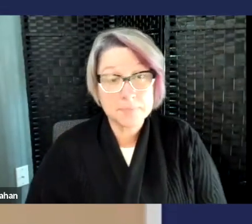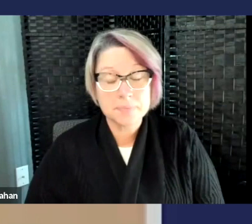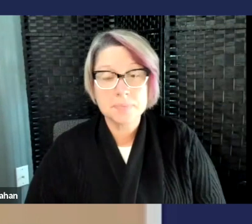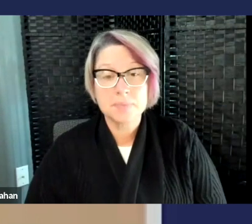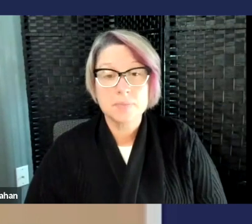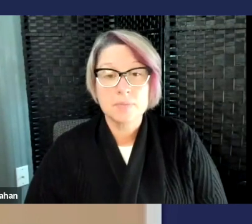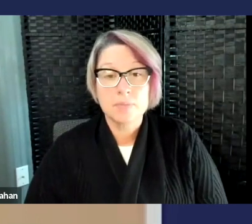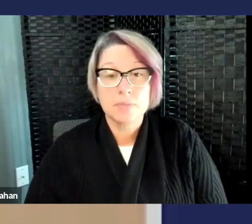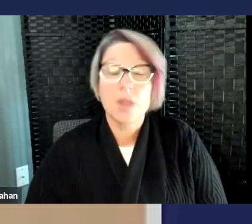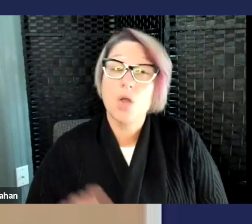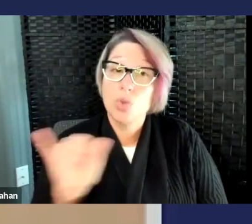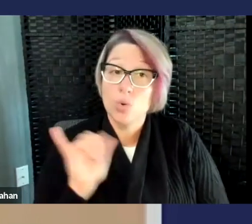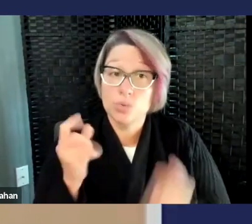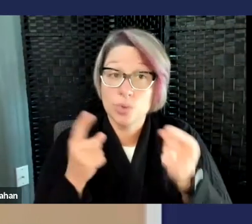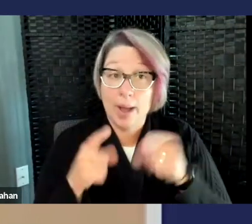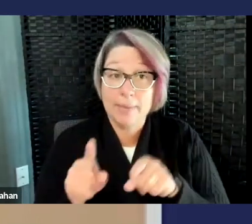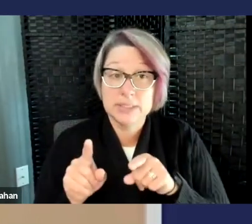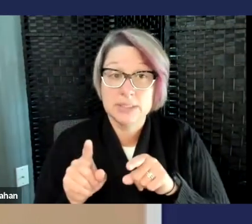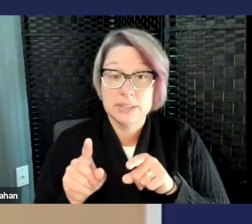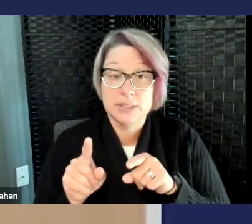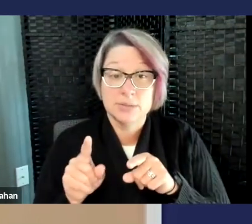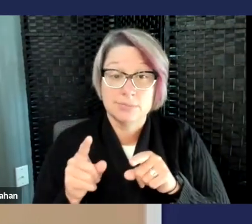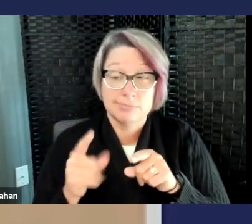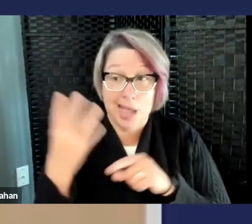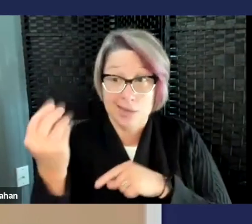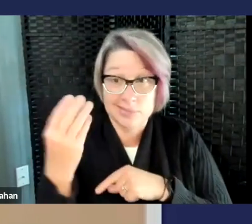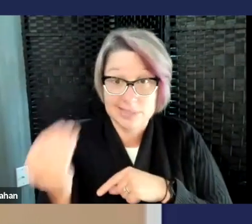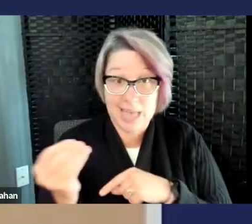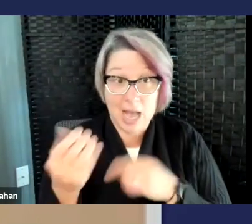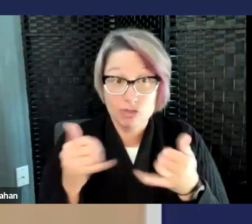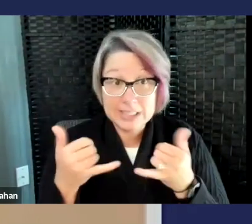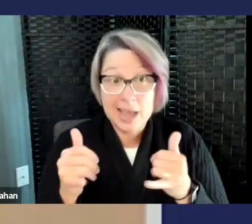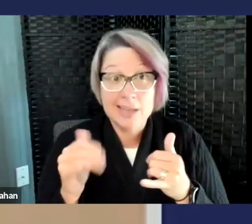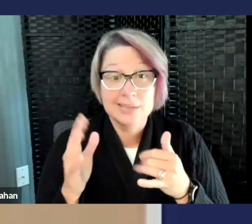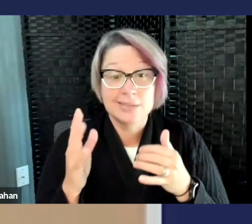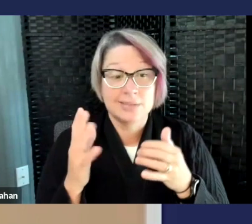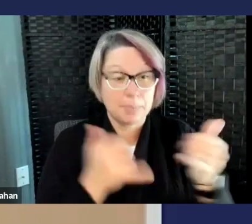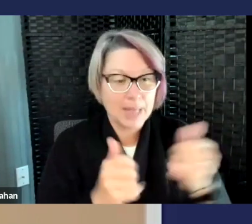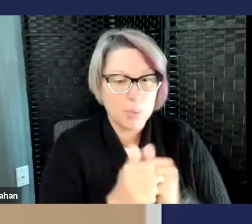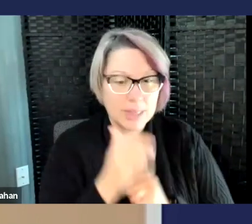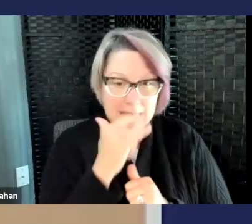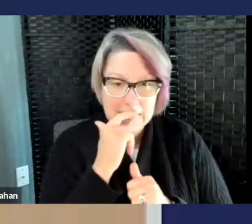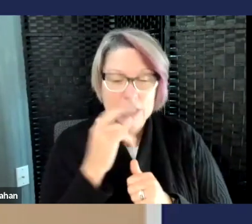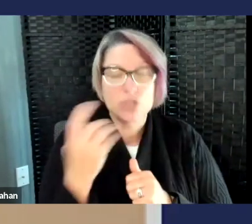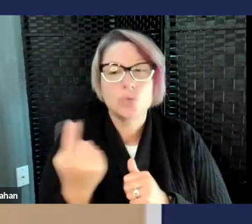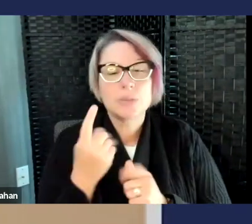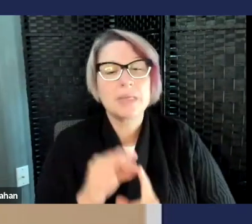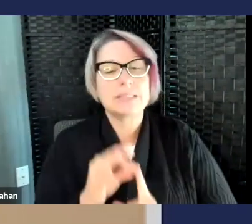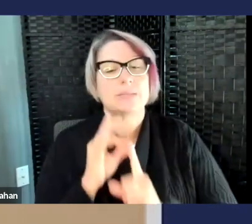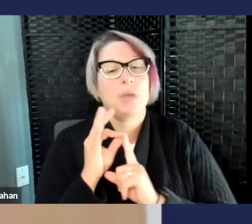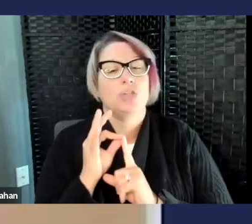But, that also happens out during recess, when you're with your friends. So there's something special